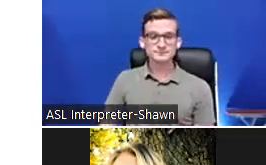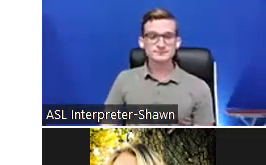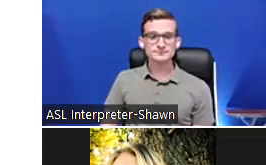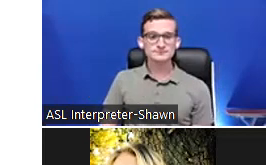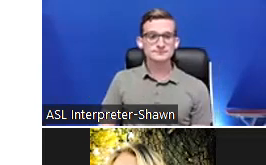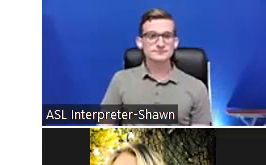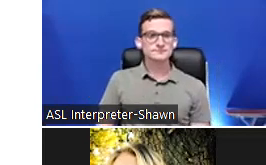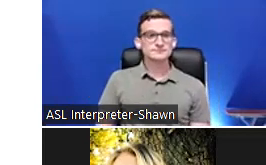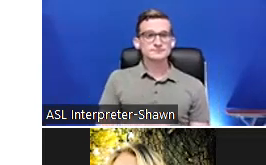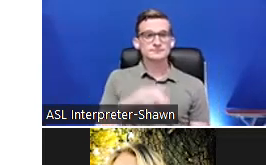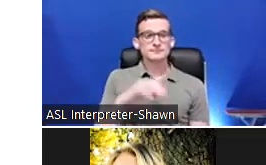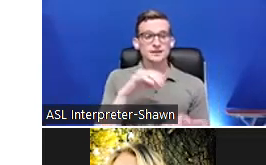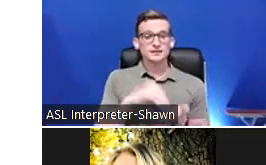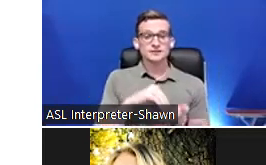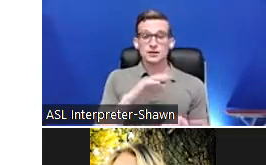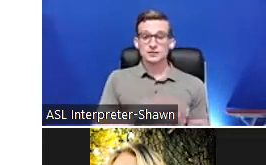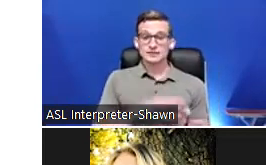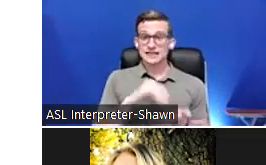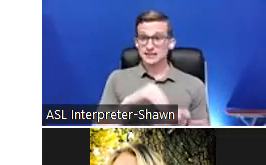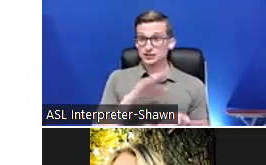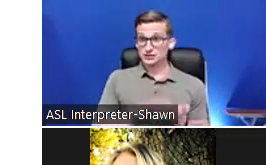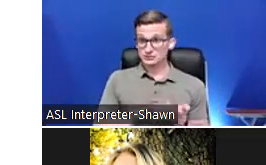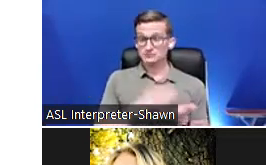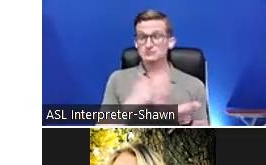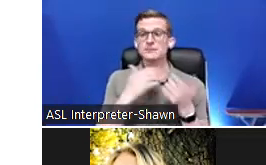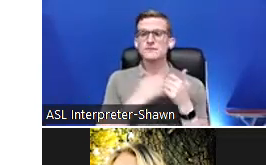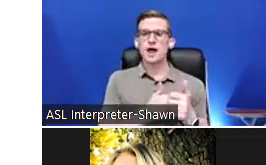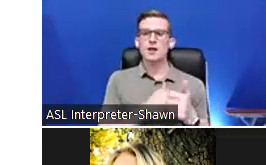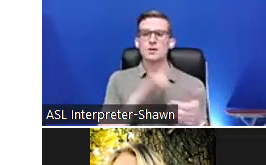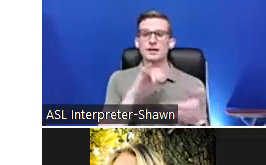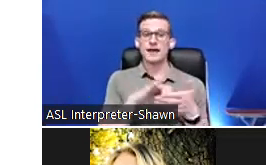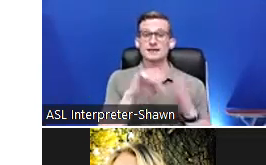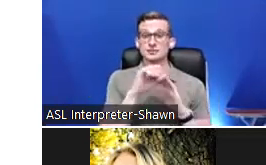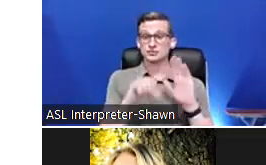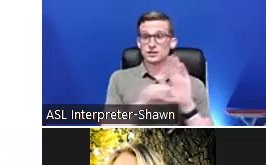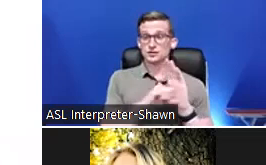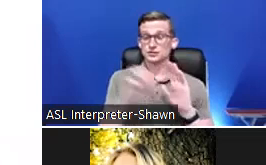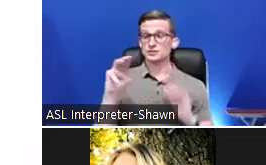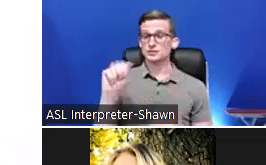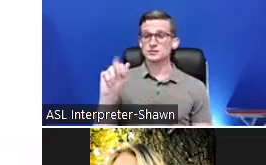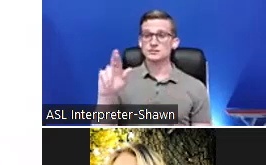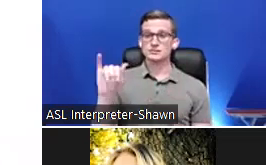For documentation, following along with that structure that Mariana had outlined